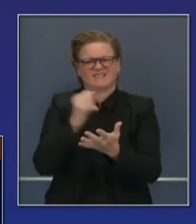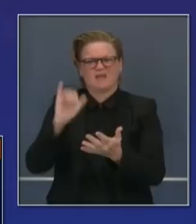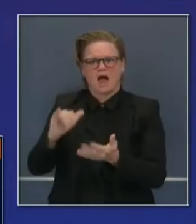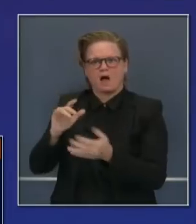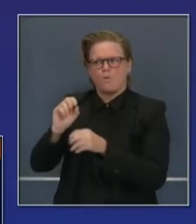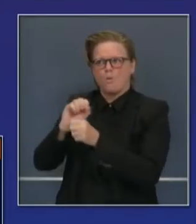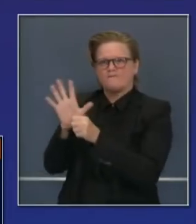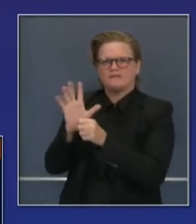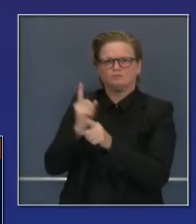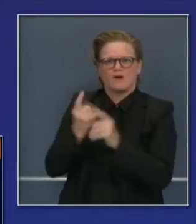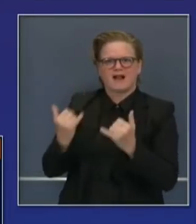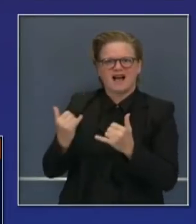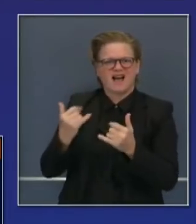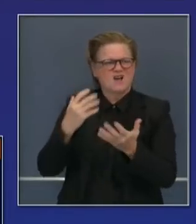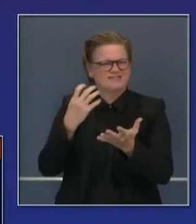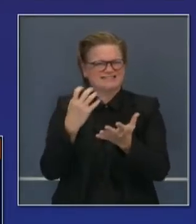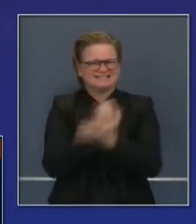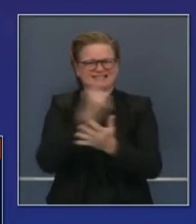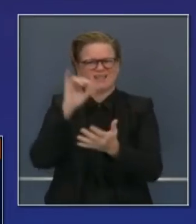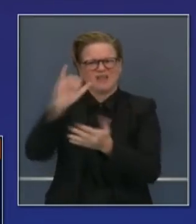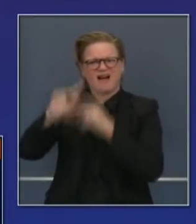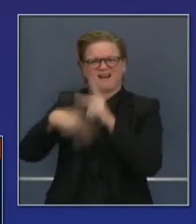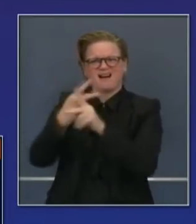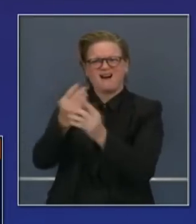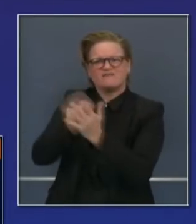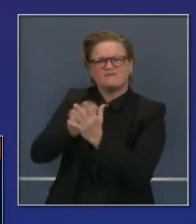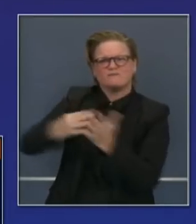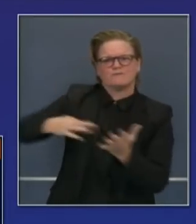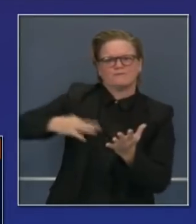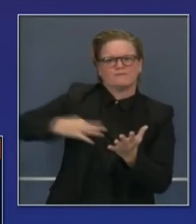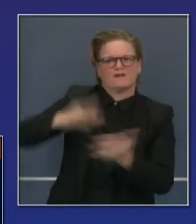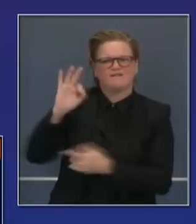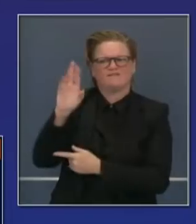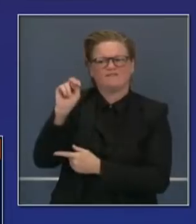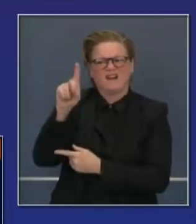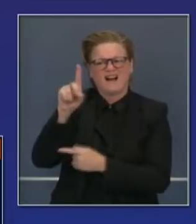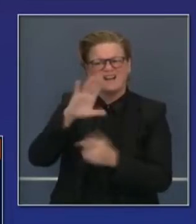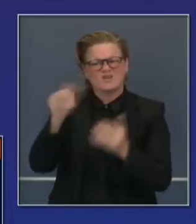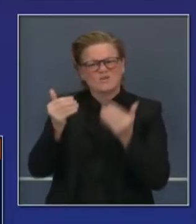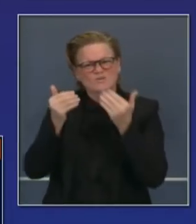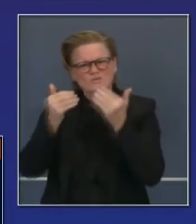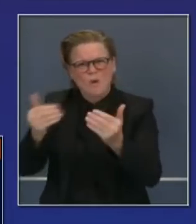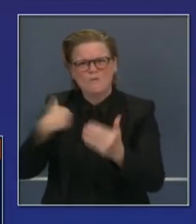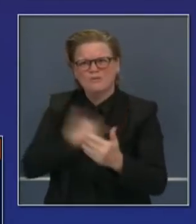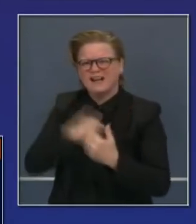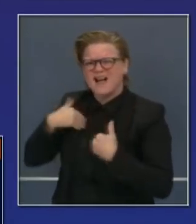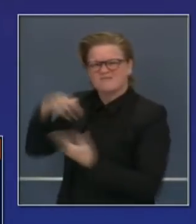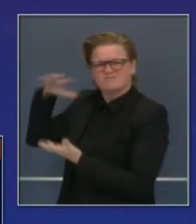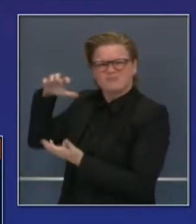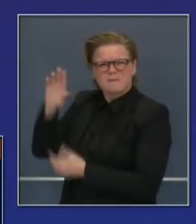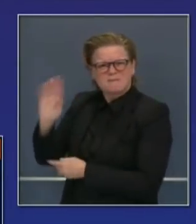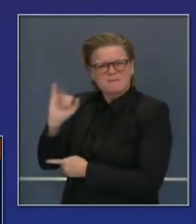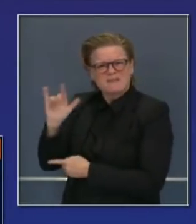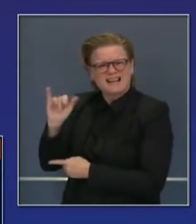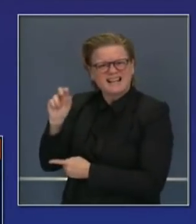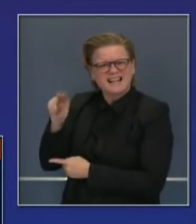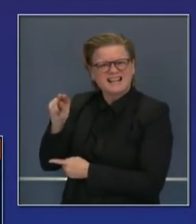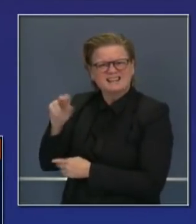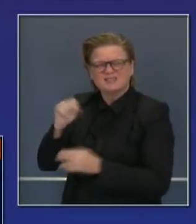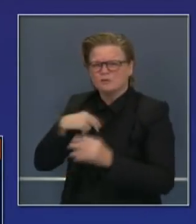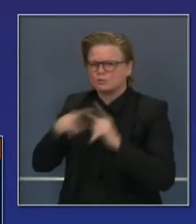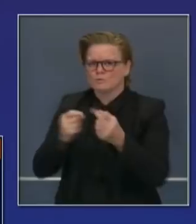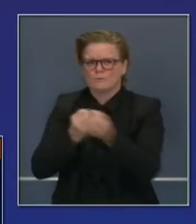needs. Billions of dollars available in these tax deferrals, and I want to remind businesses, take advantage at this moment of